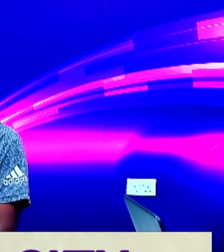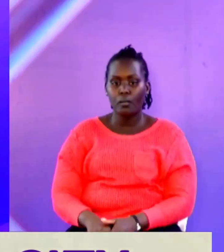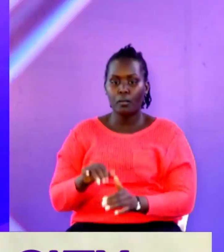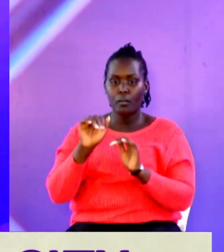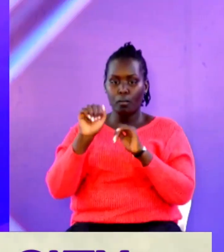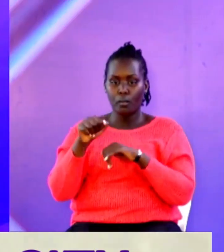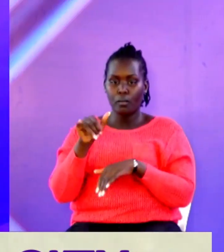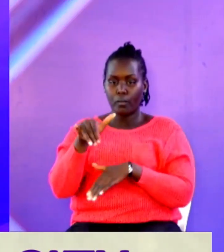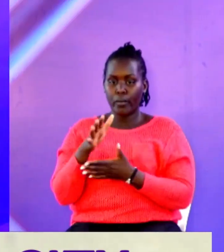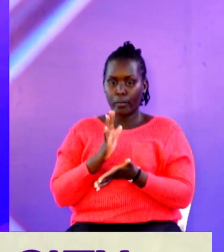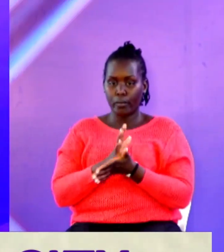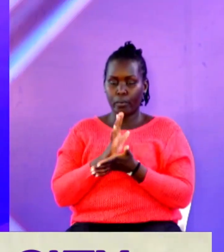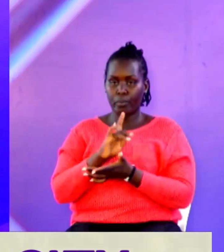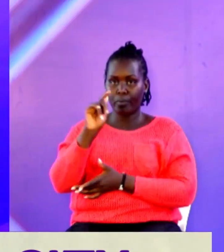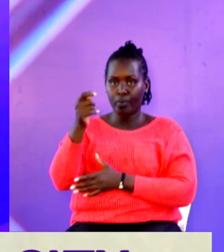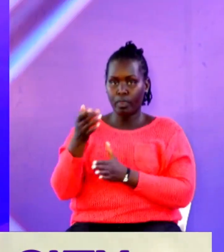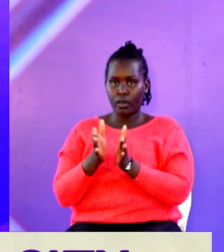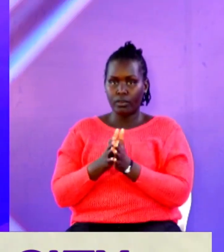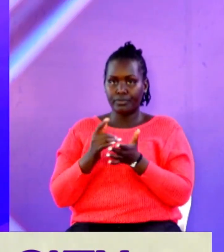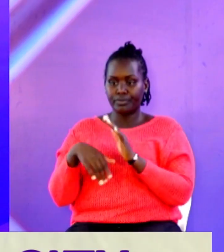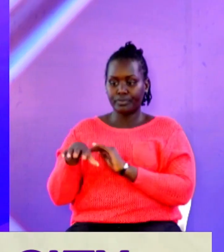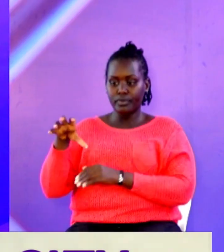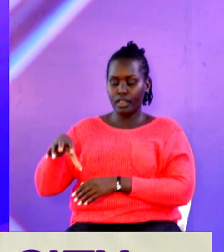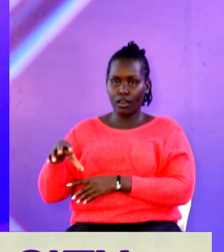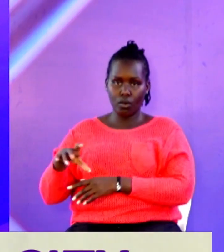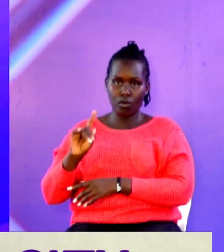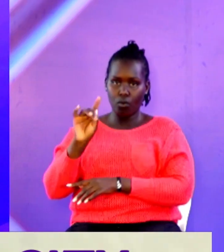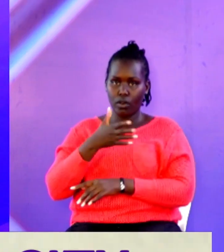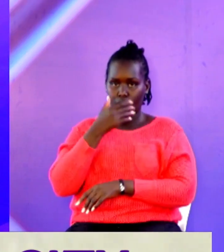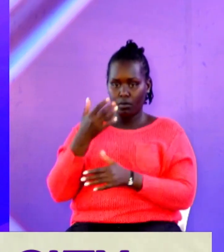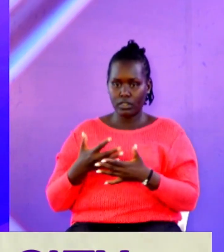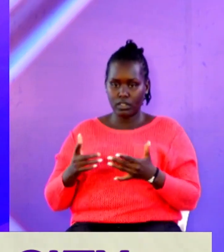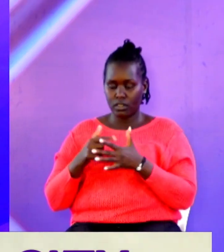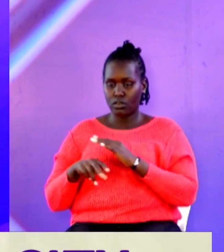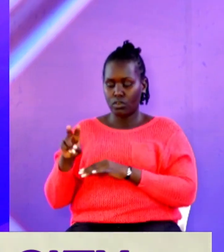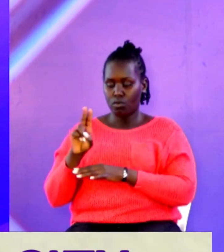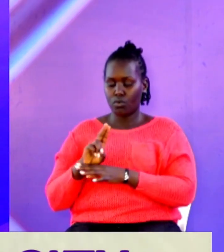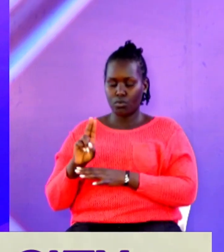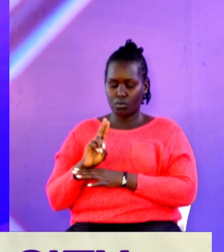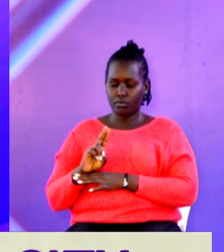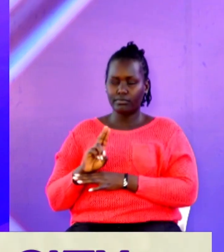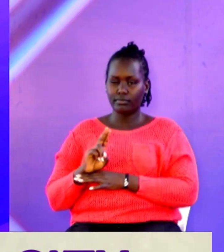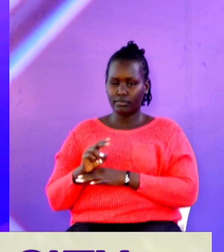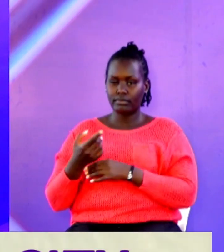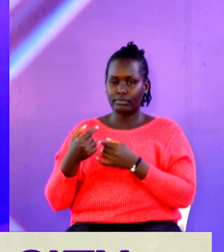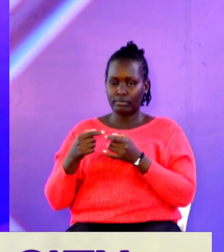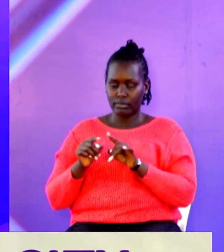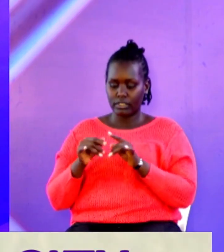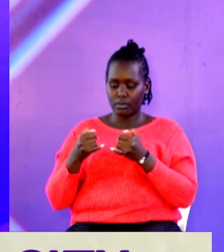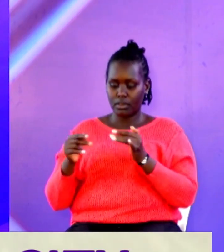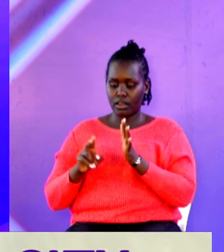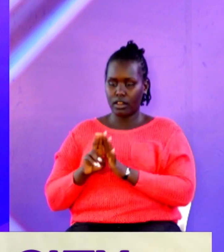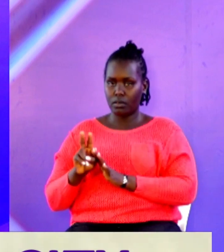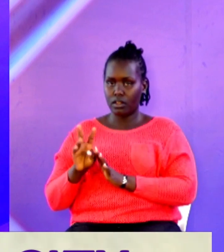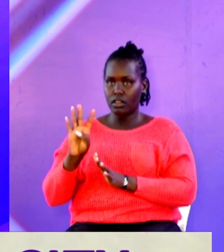true. And Kenya and DR Congo, one of the best things is that we are using the same lineup, that is